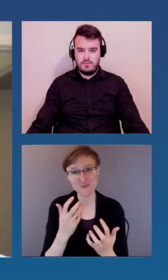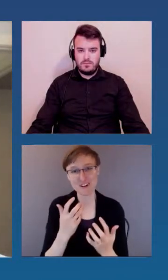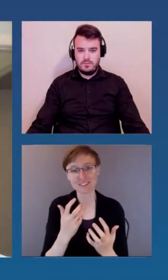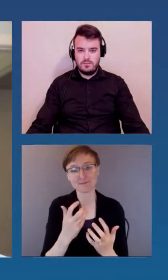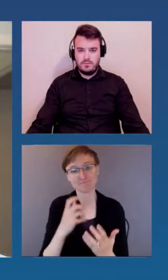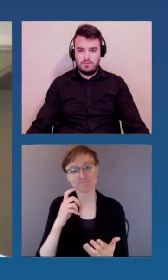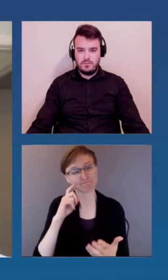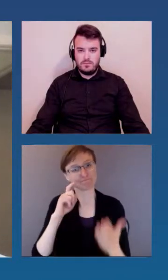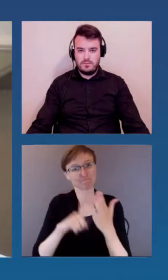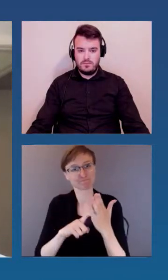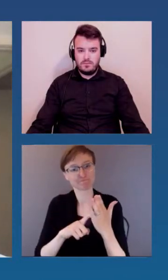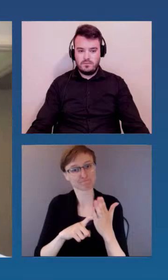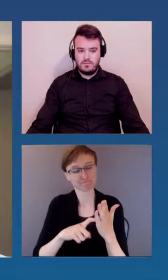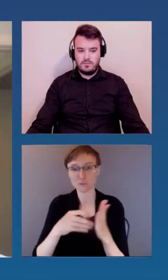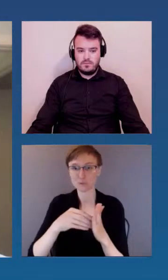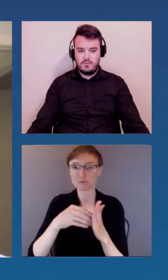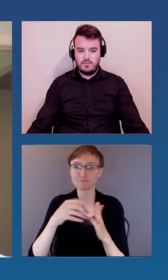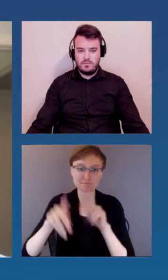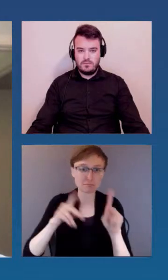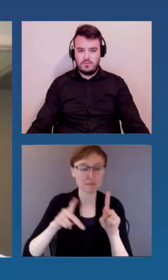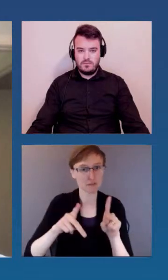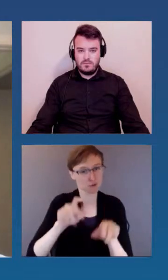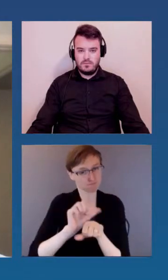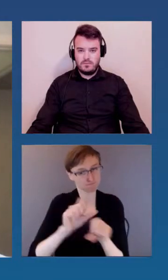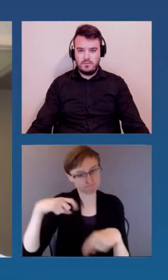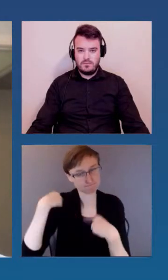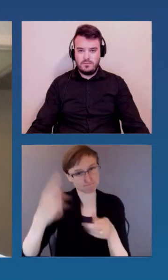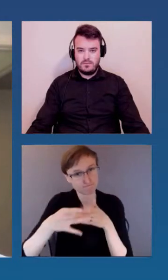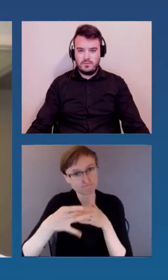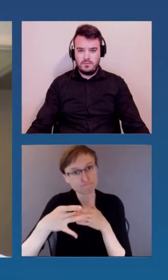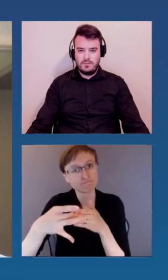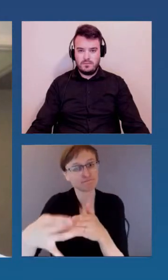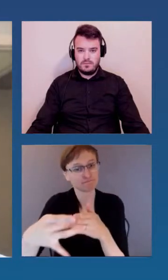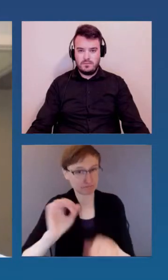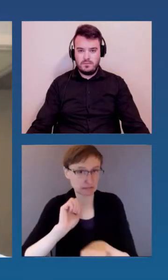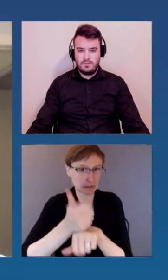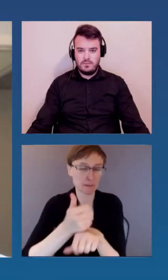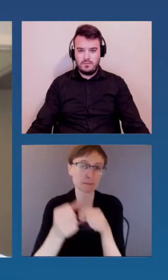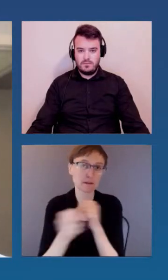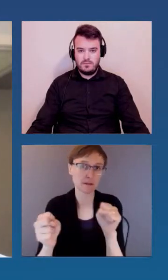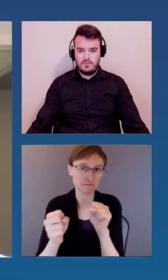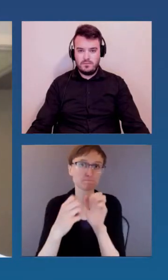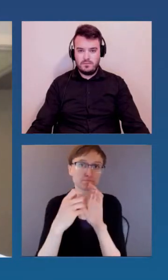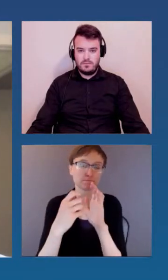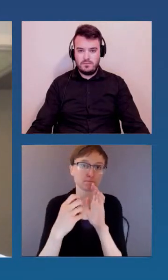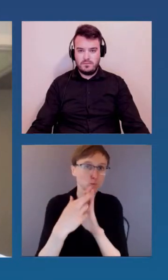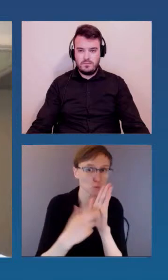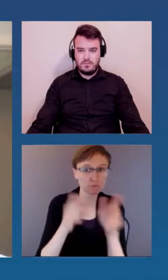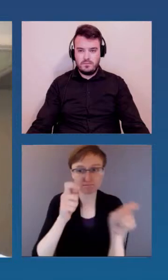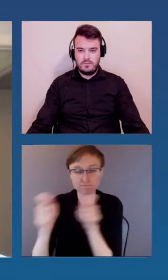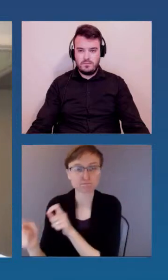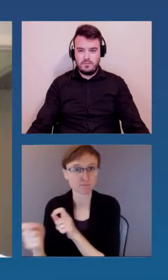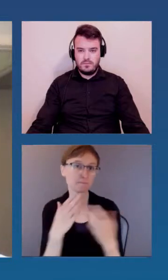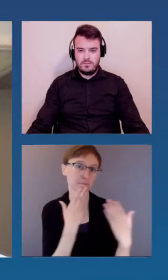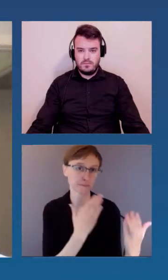time during the fall term, given that our courses are online, there will never be more than 2,000 people on the Carleton